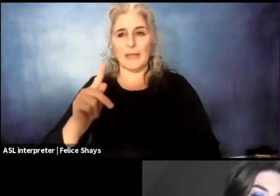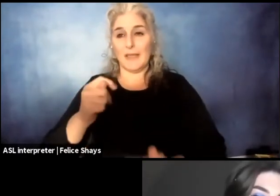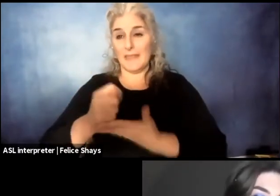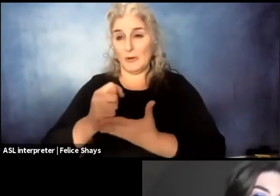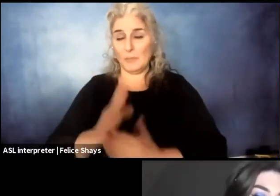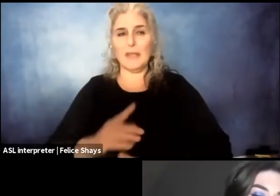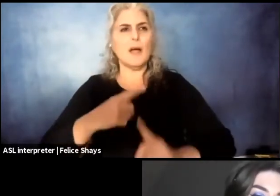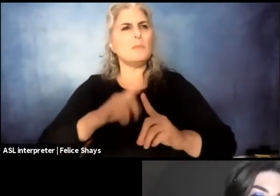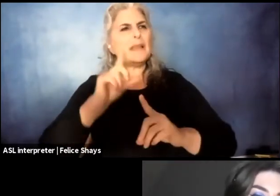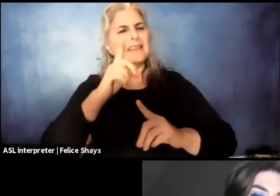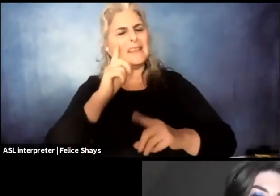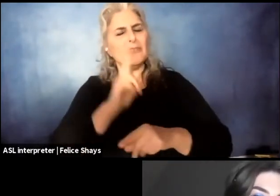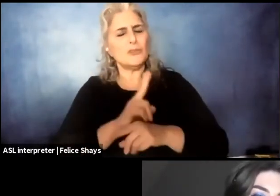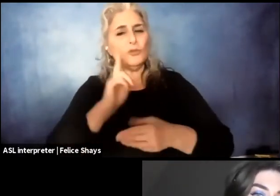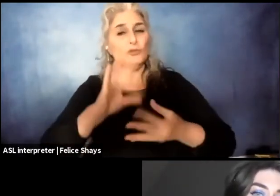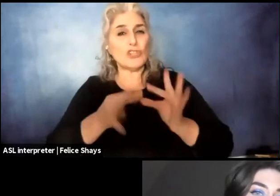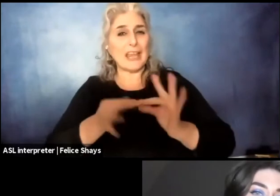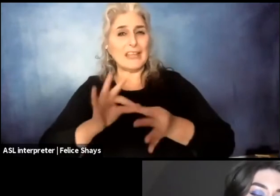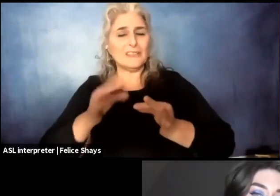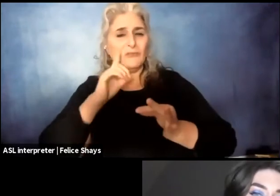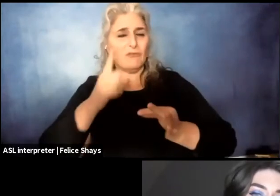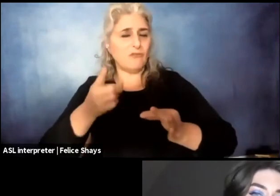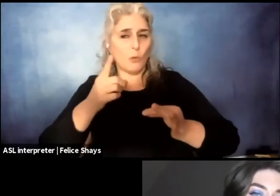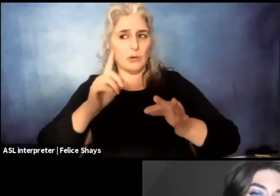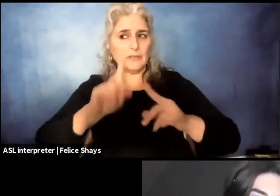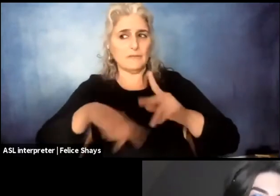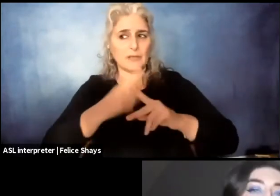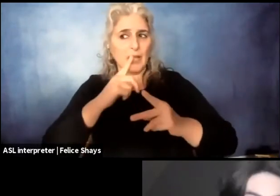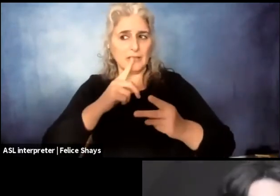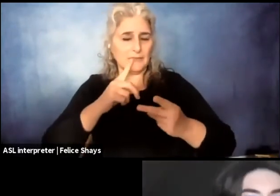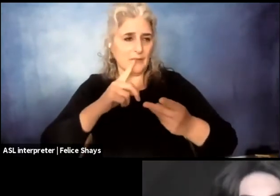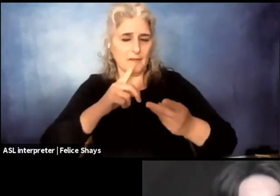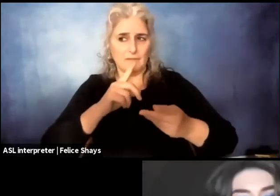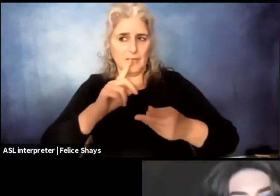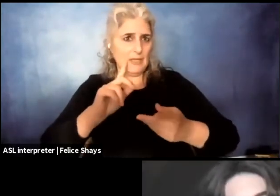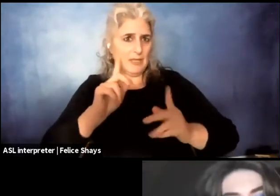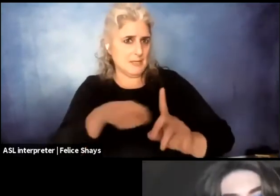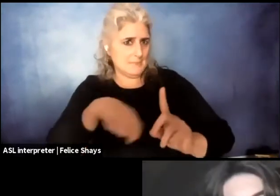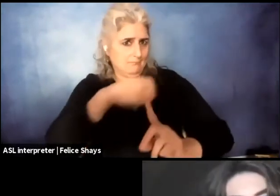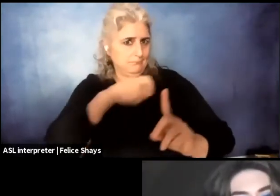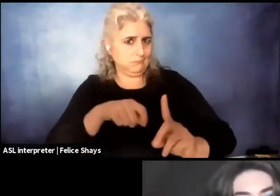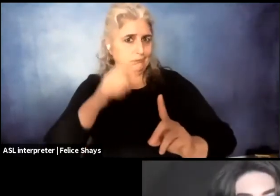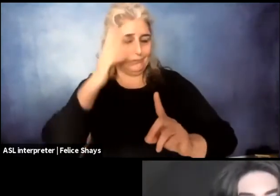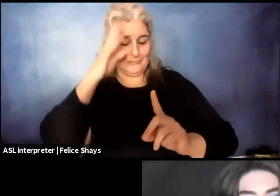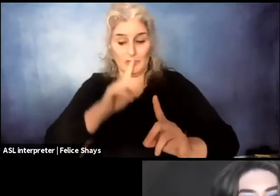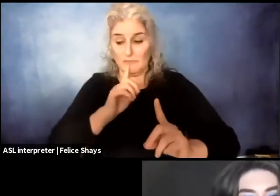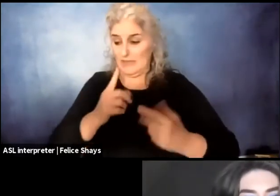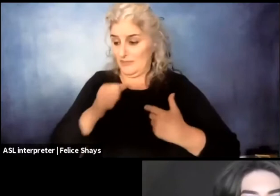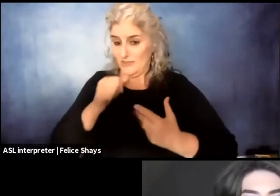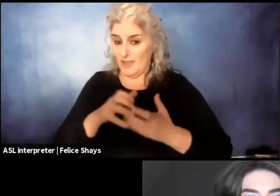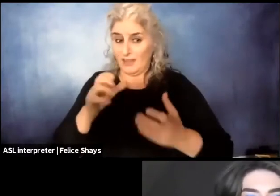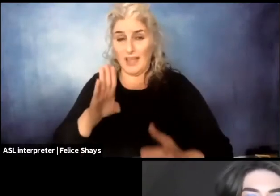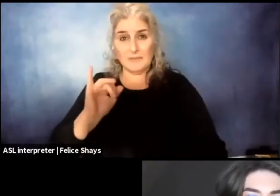like I need to see more of myself out there. So why don't I be that person? You know, there's not a lot of BIPOC, TGNC people that